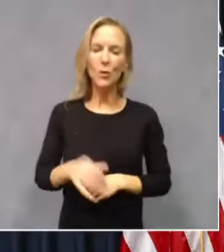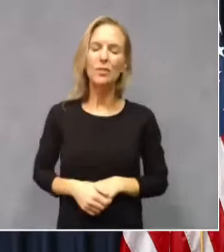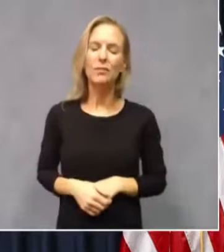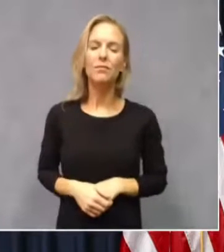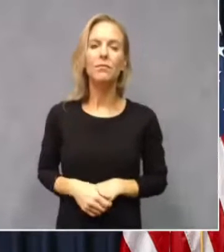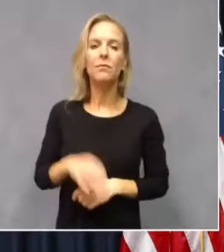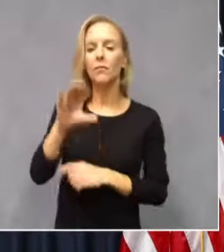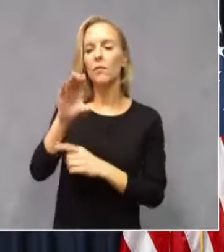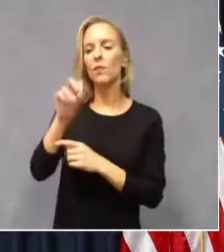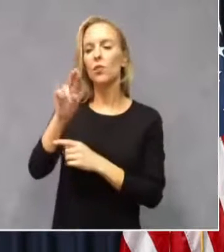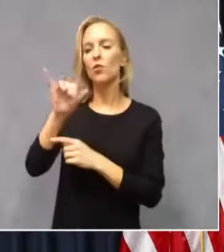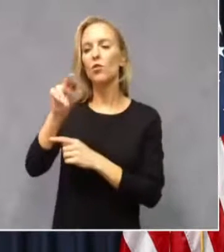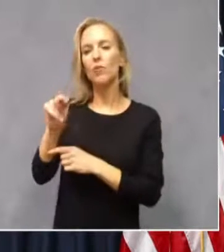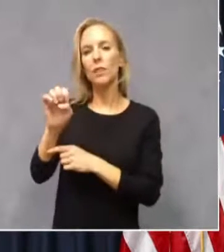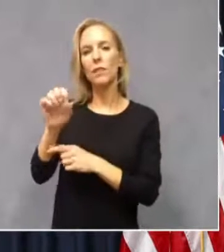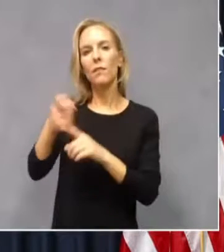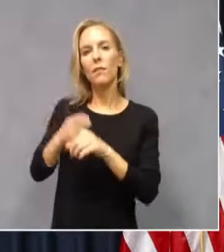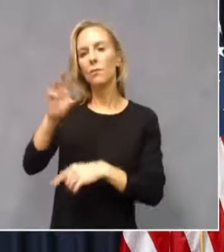from WEKU.